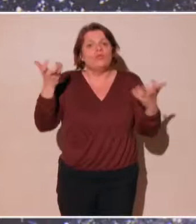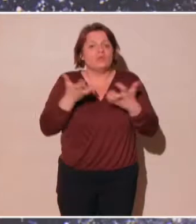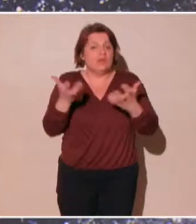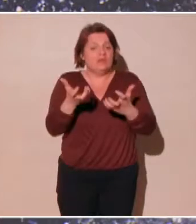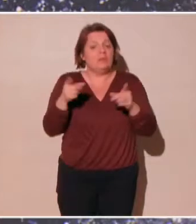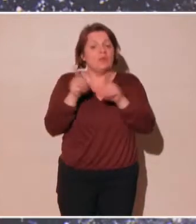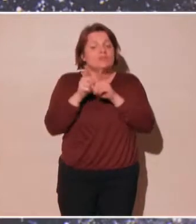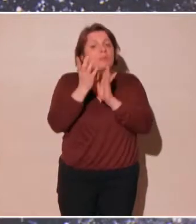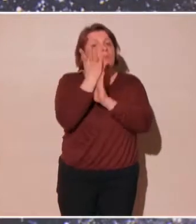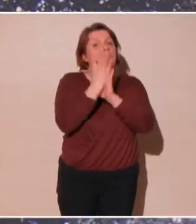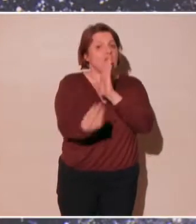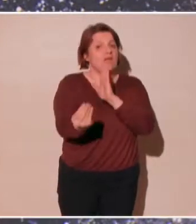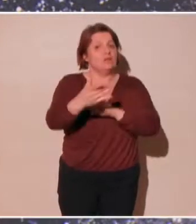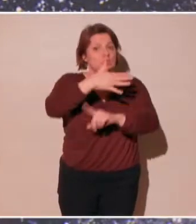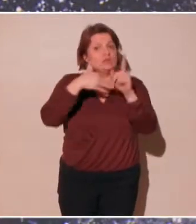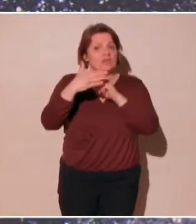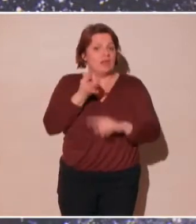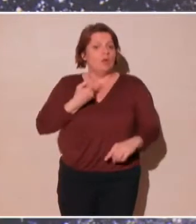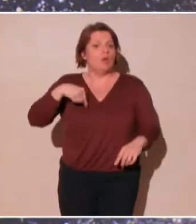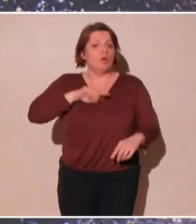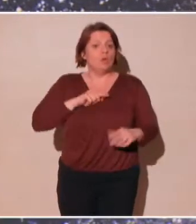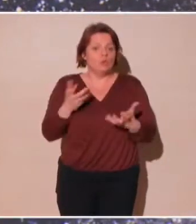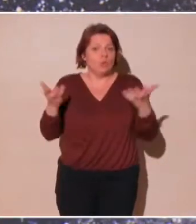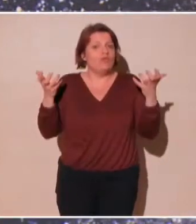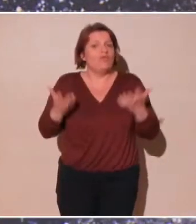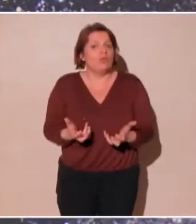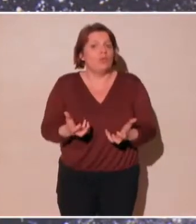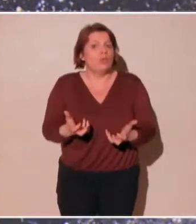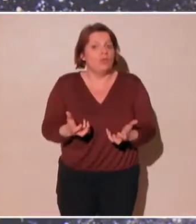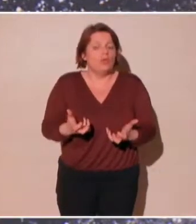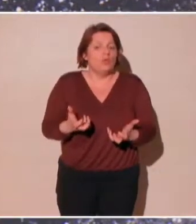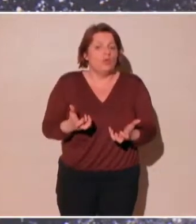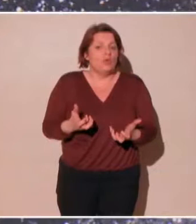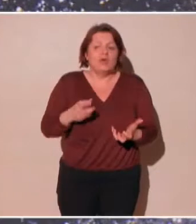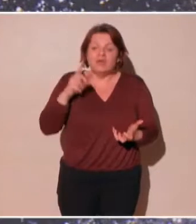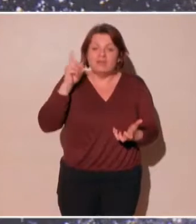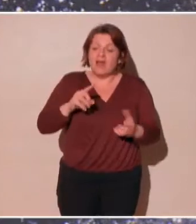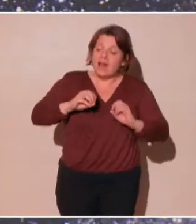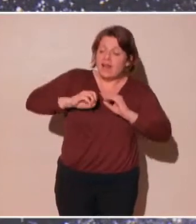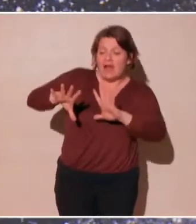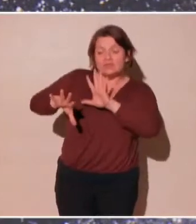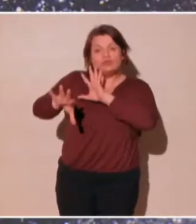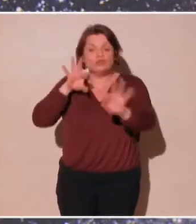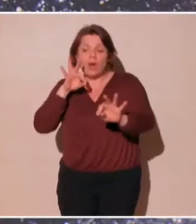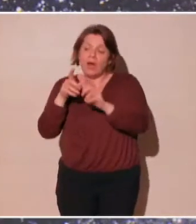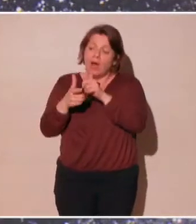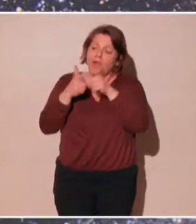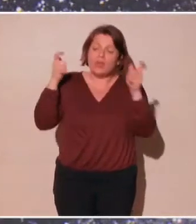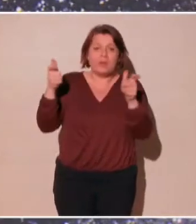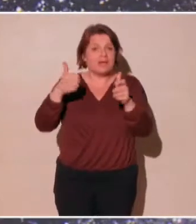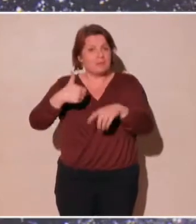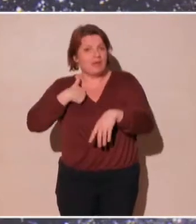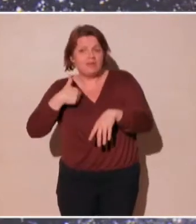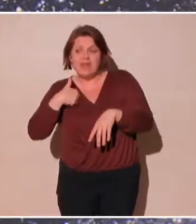is what will determine the AI of tomorrow. And nothing would be worse than to give the choice of ethics to private companies, for example.